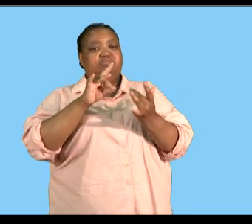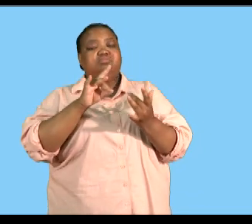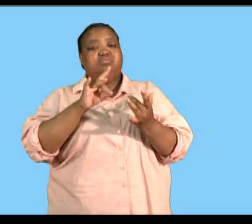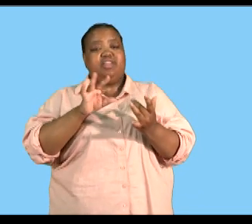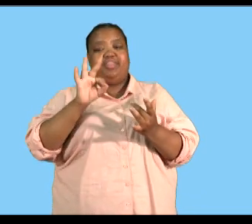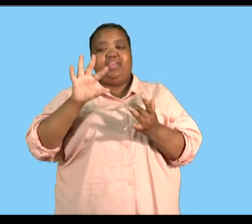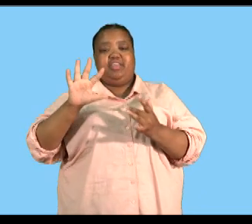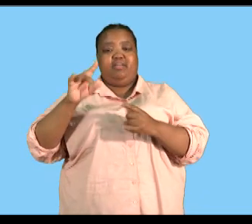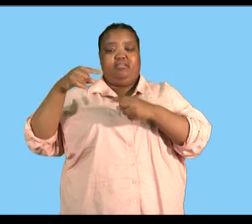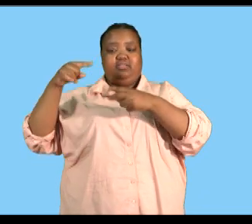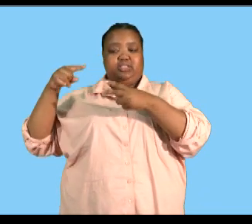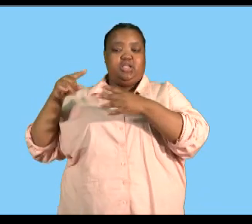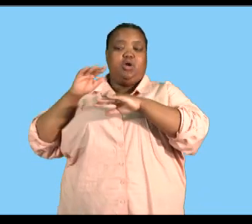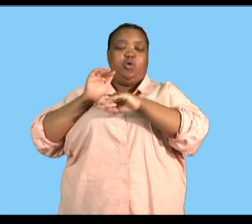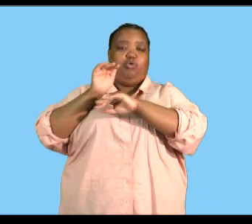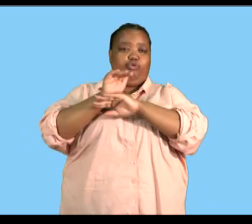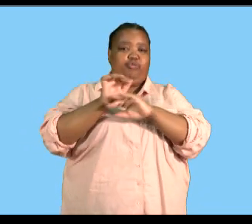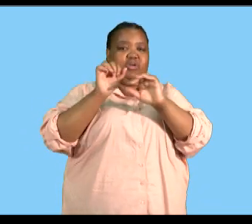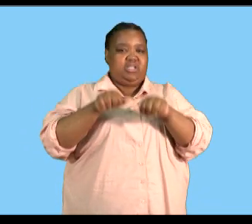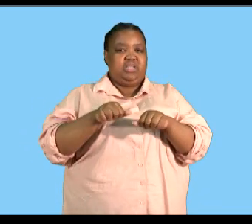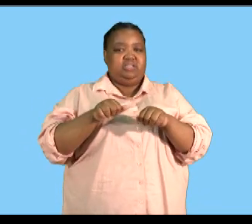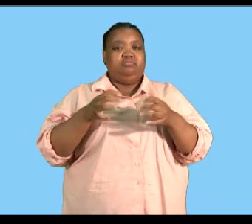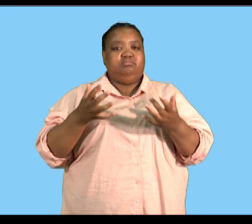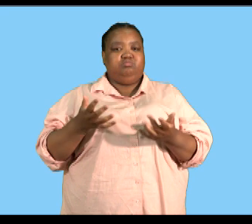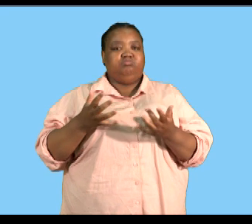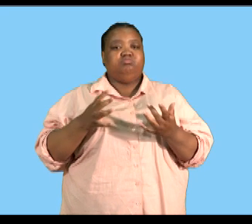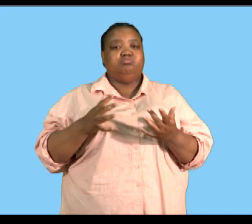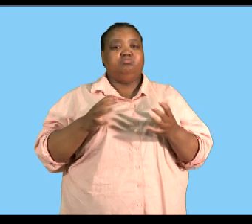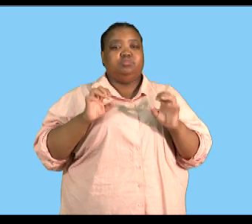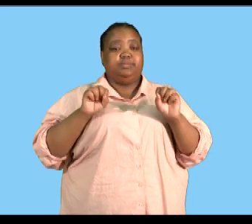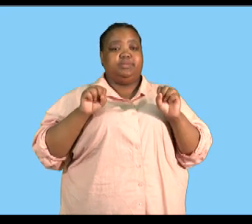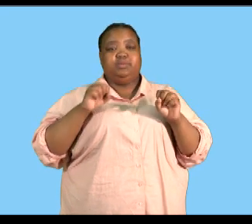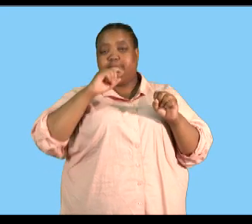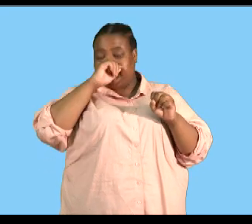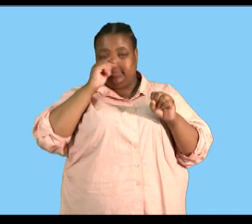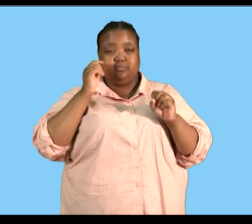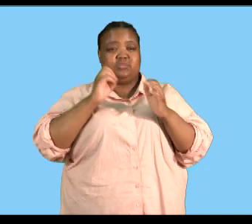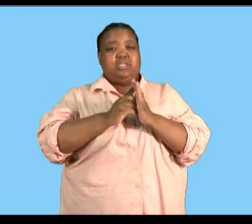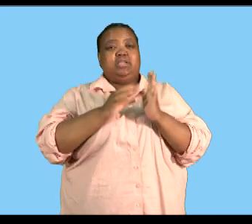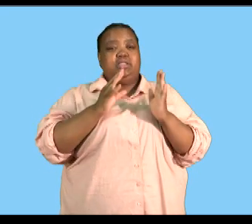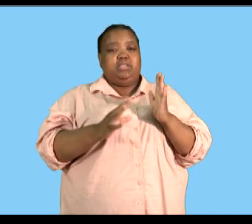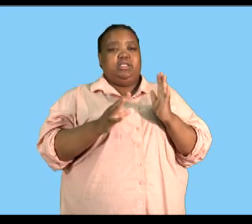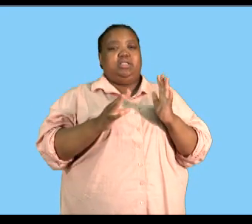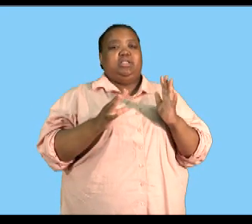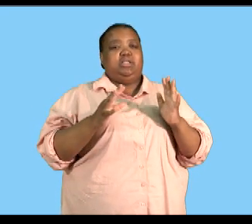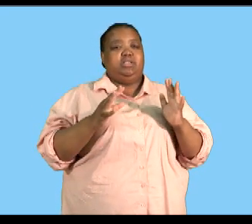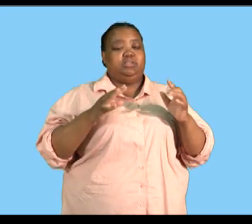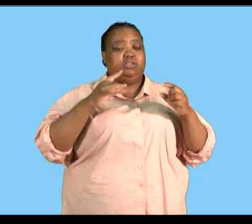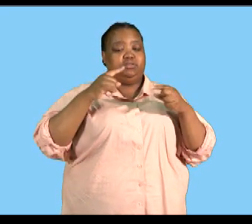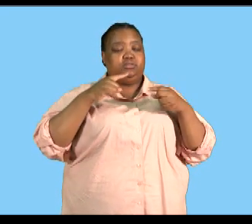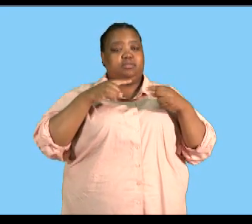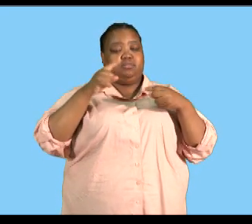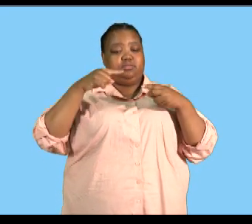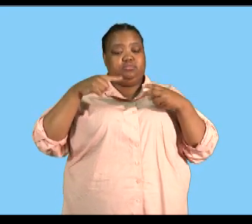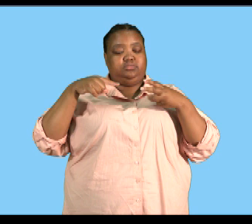35 out of 50. Write your answer as a decimal. So now we are looking at all those learners who got